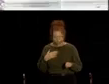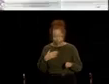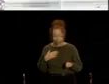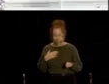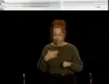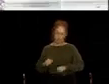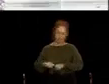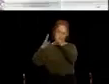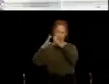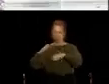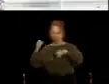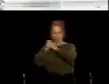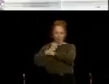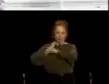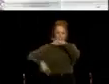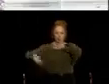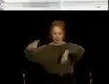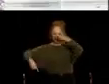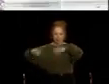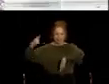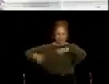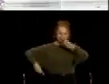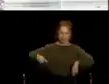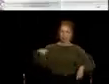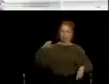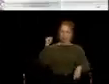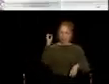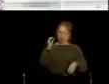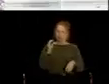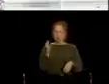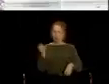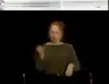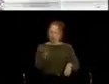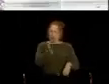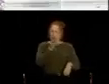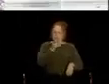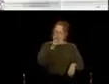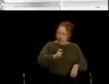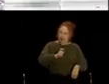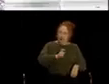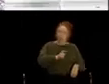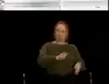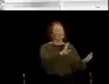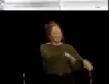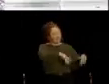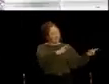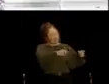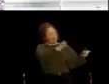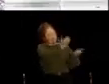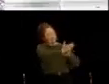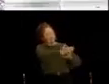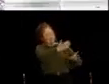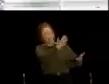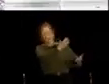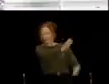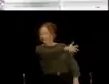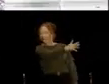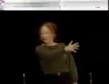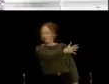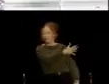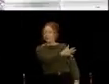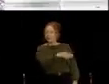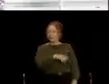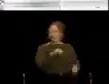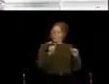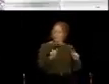And so she had to corral us on video camera to stop fighting so that she could take a cute